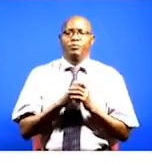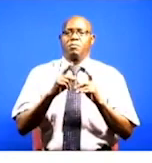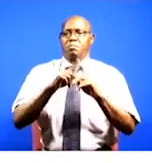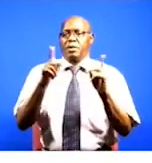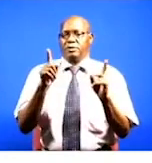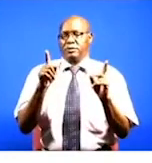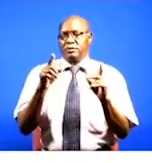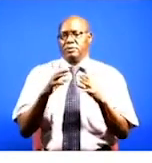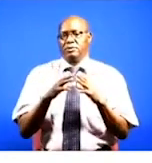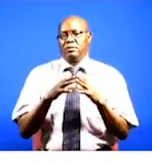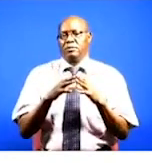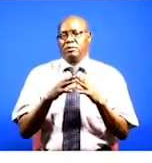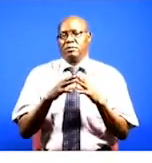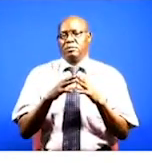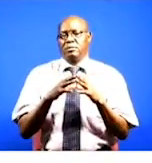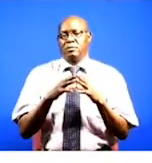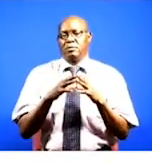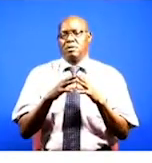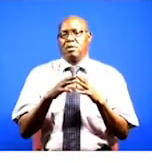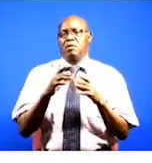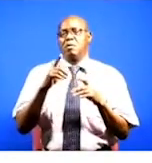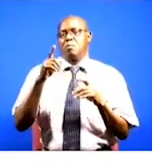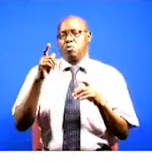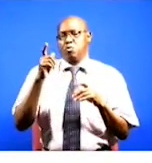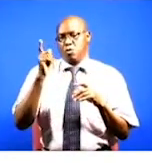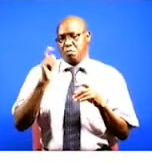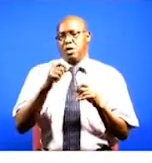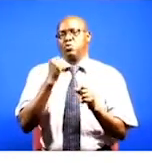Lakini, lazima tufanya kazi.